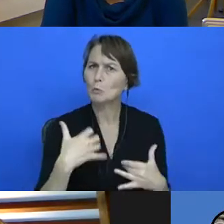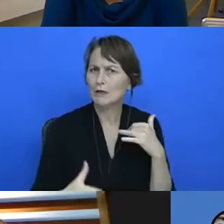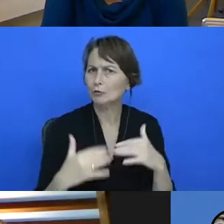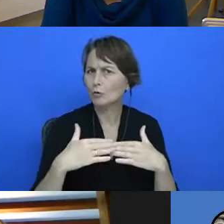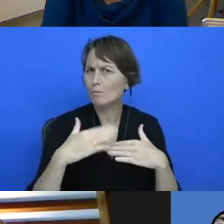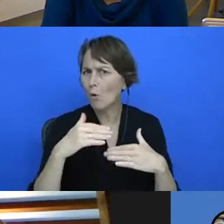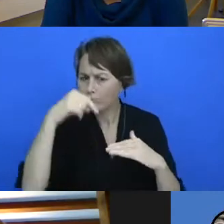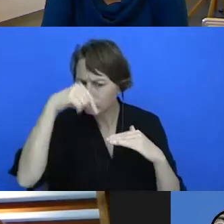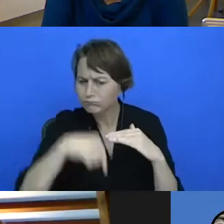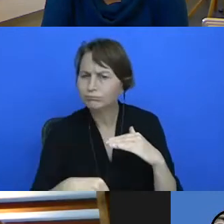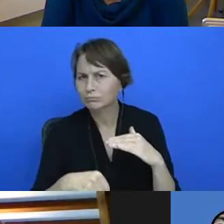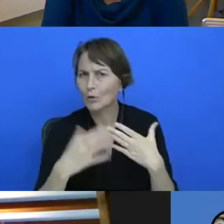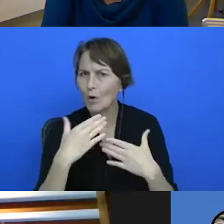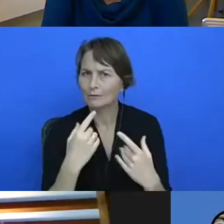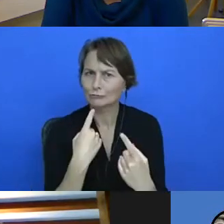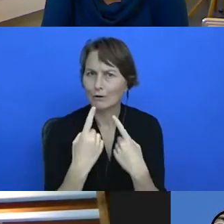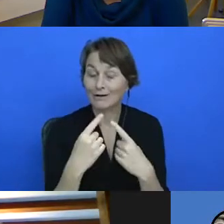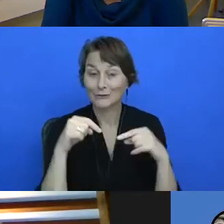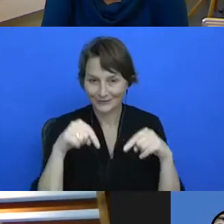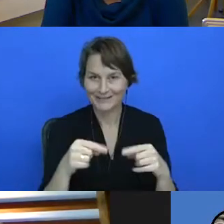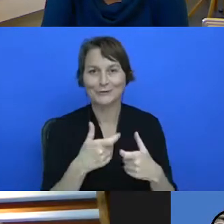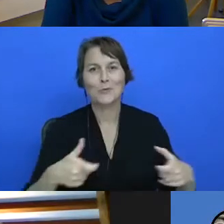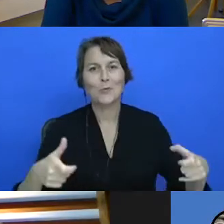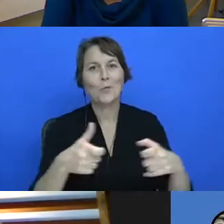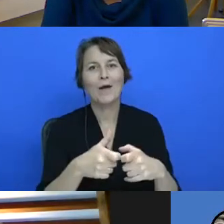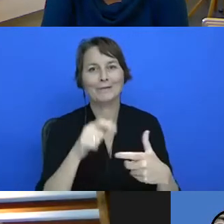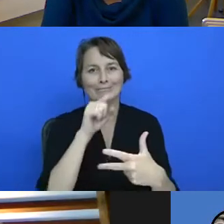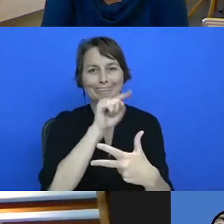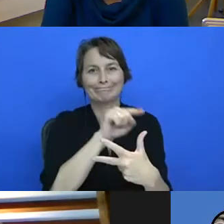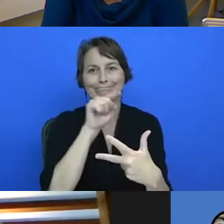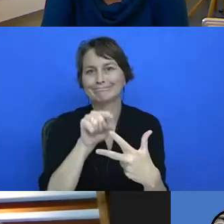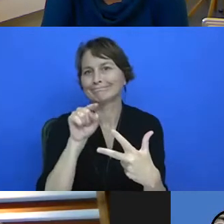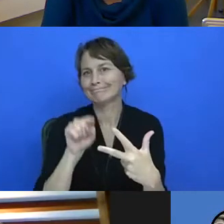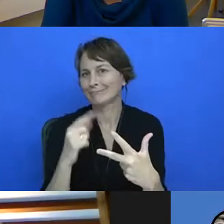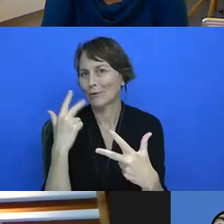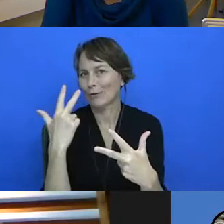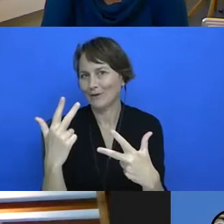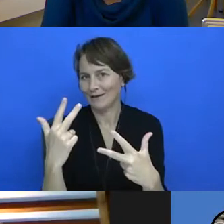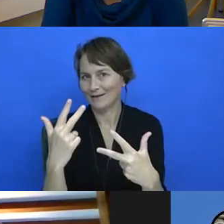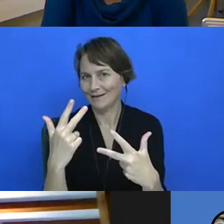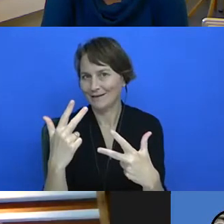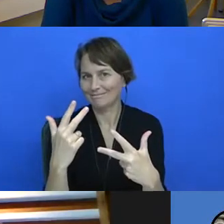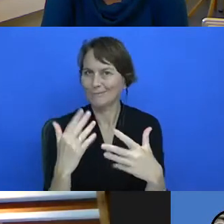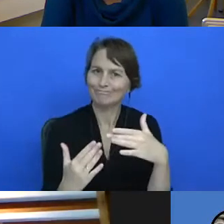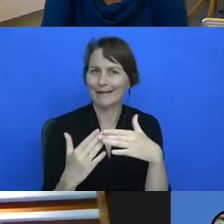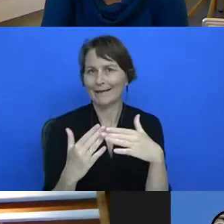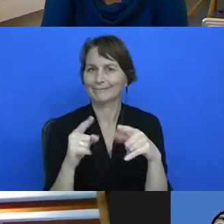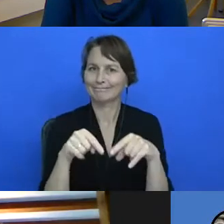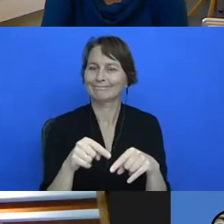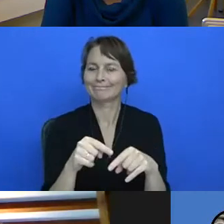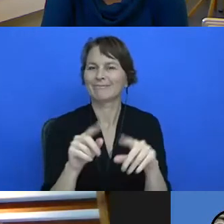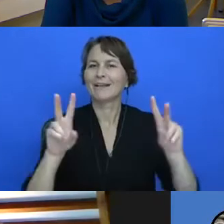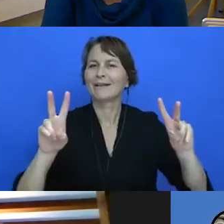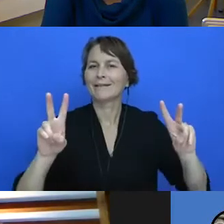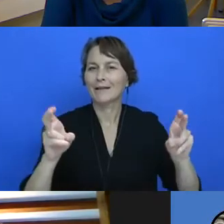we will structure this webinar panel with 3 main themes, where the first one